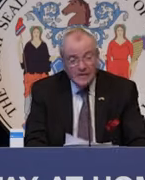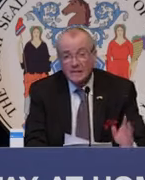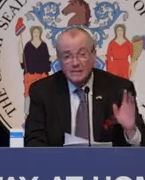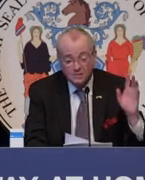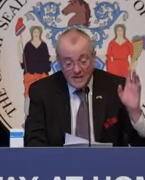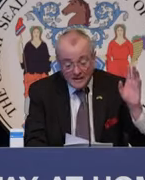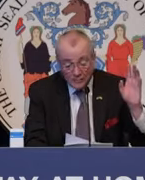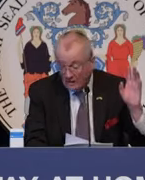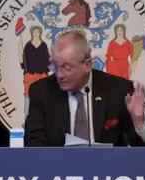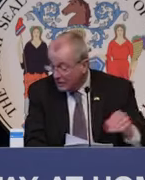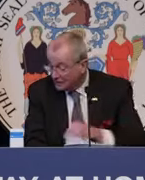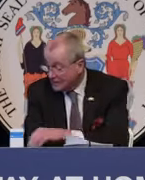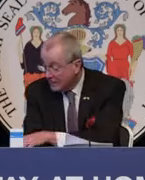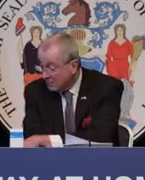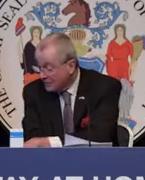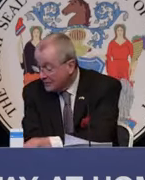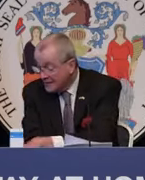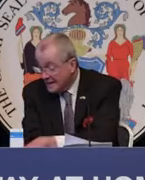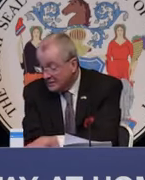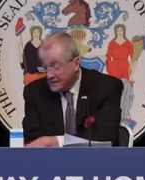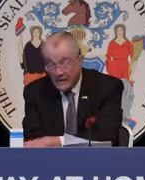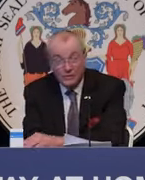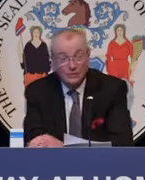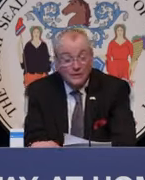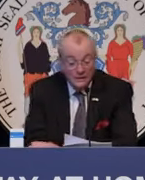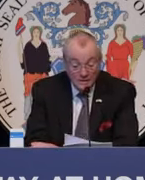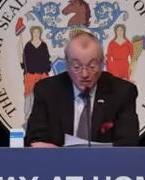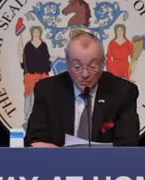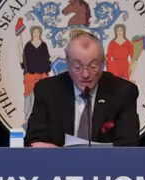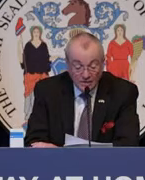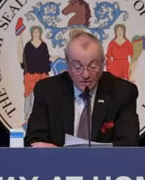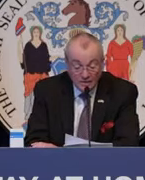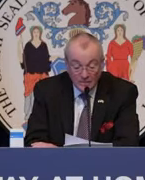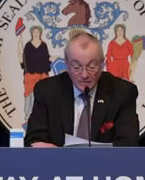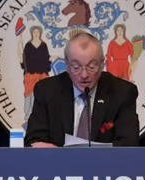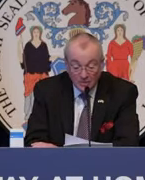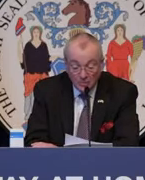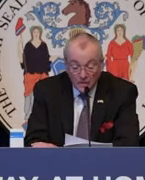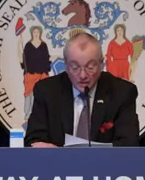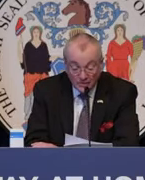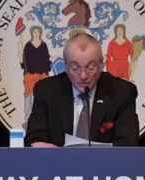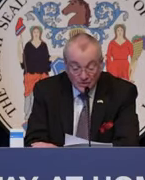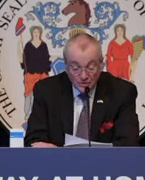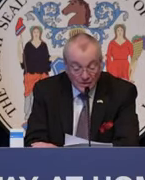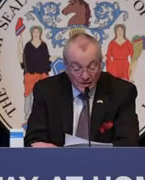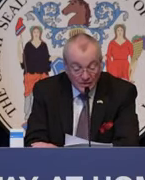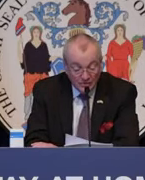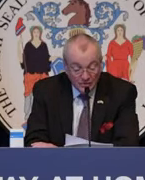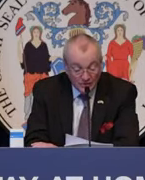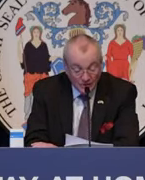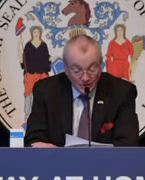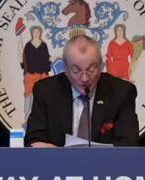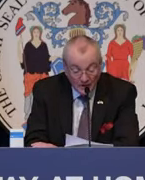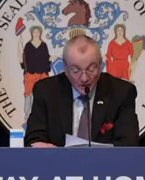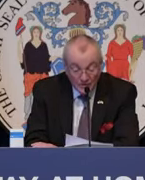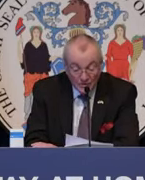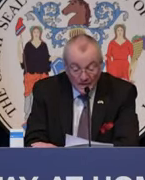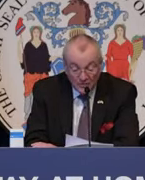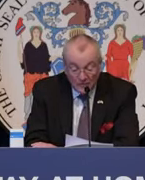Forget the fact that we have lost now more than 9,300 of our blessed New Jerseyans to this